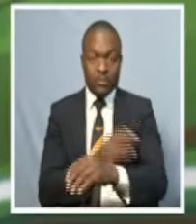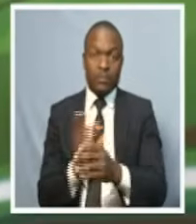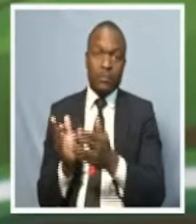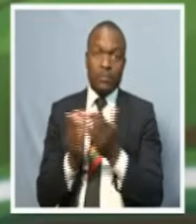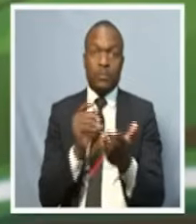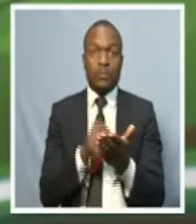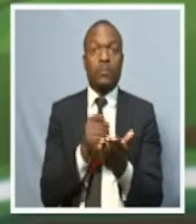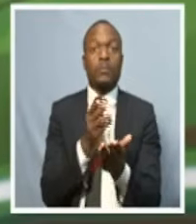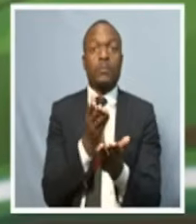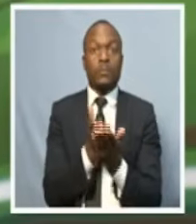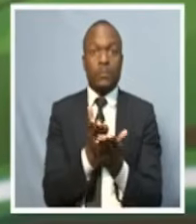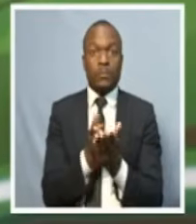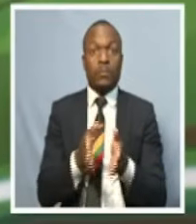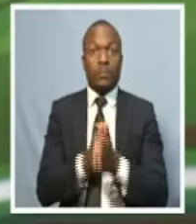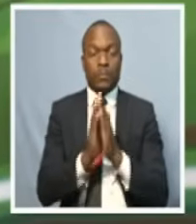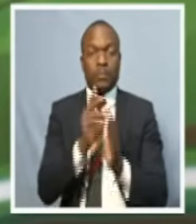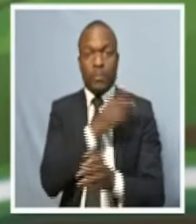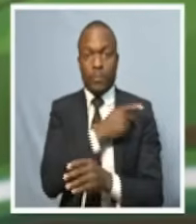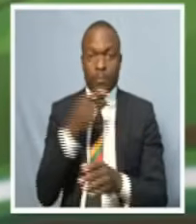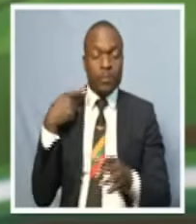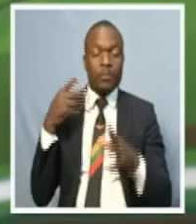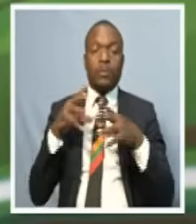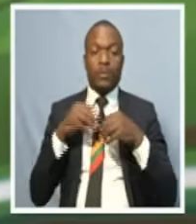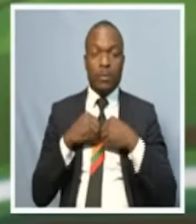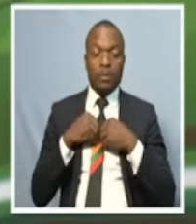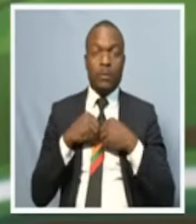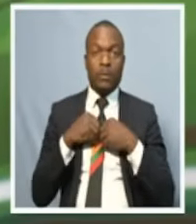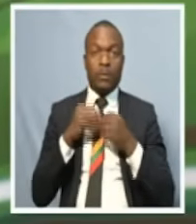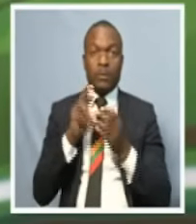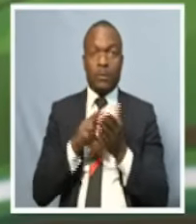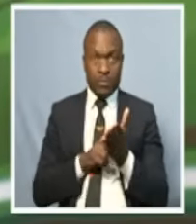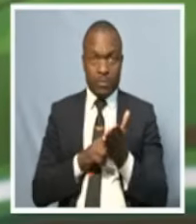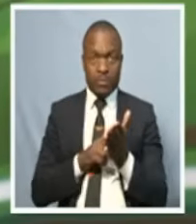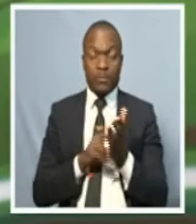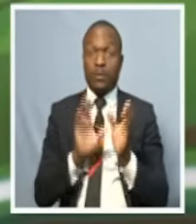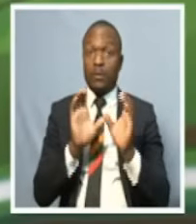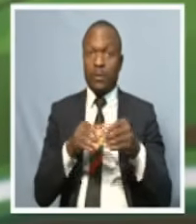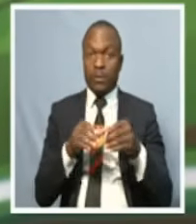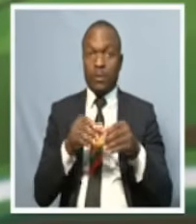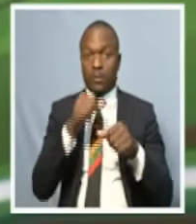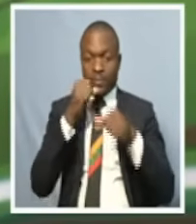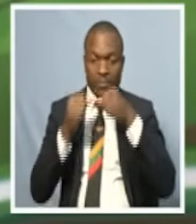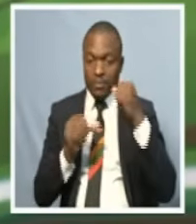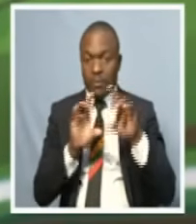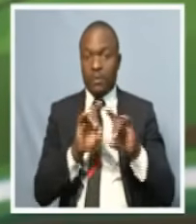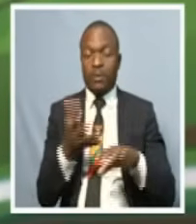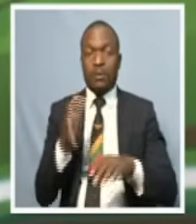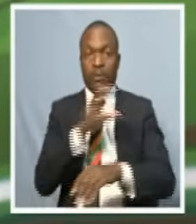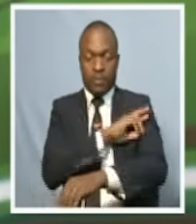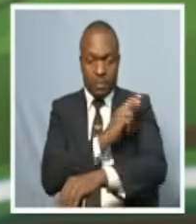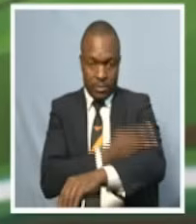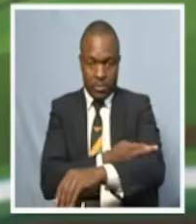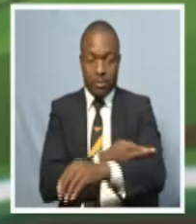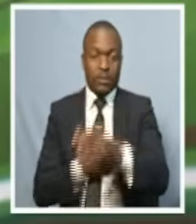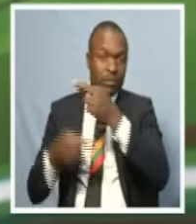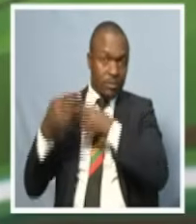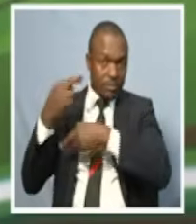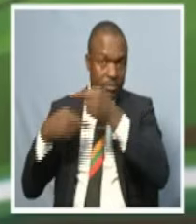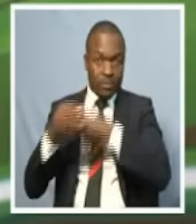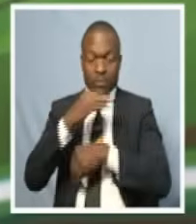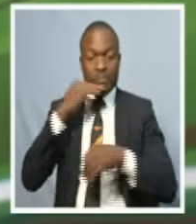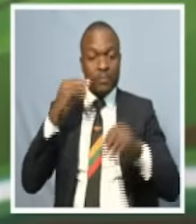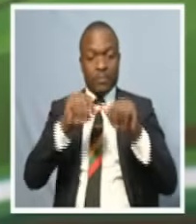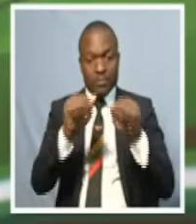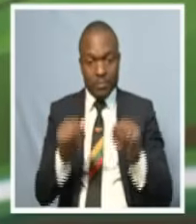moving this motion, he's actually urging the House to adopt the report of the Committee on Agriculture, Lands and Natural Resources on the review of the state of farm blocks